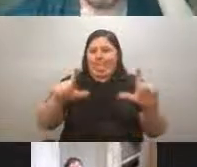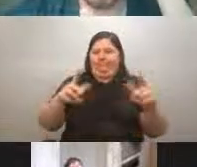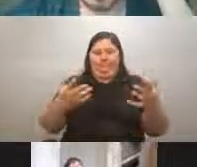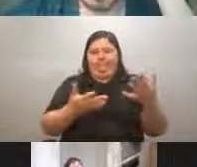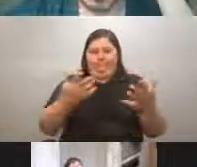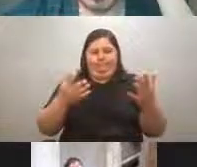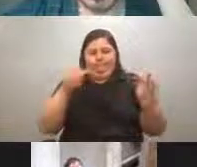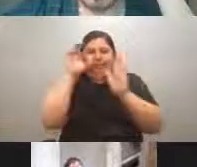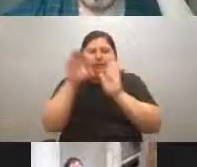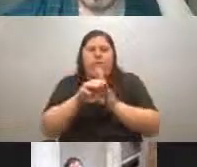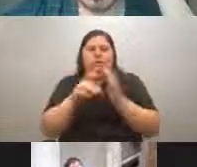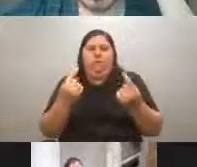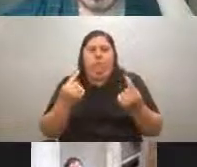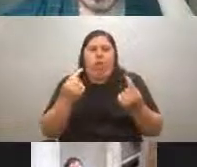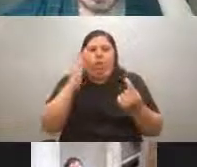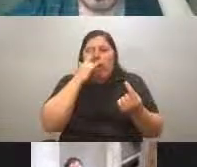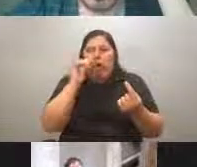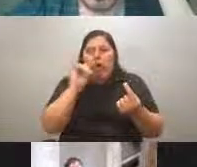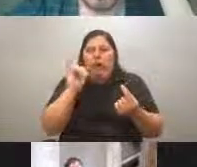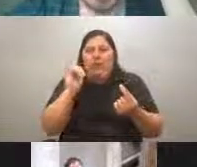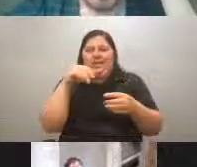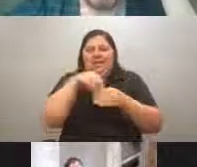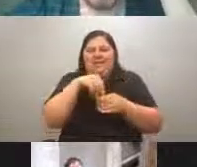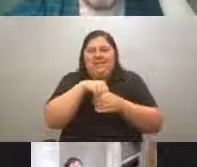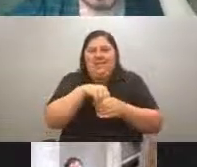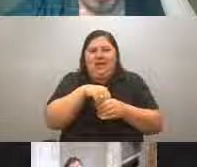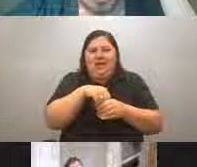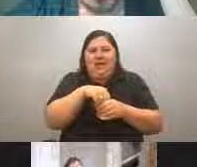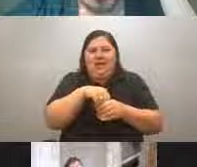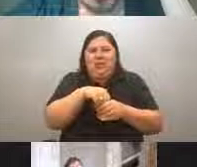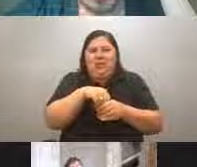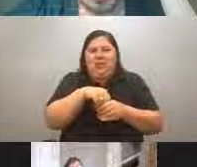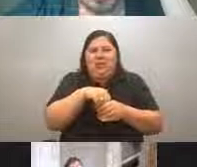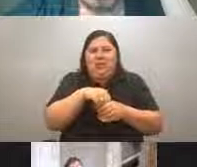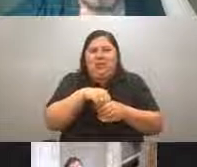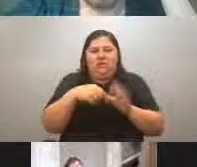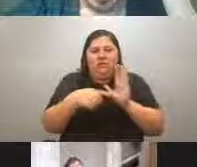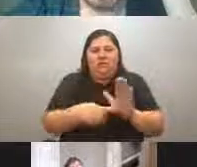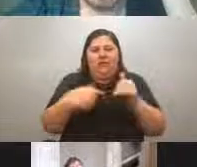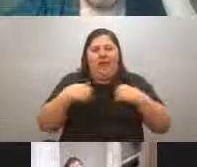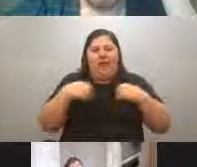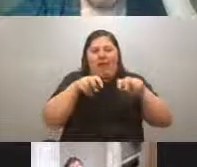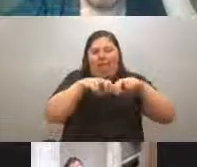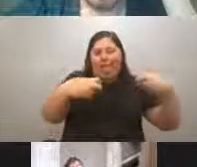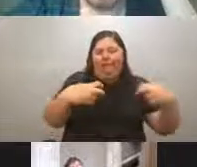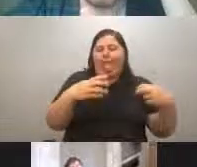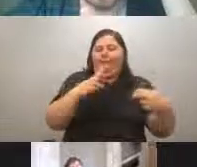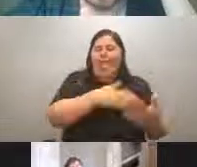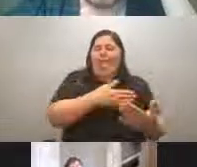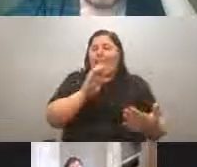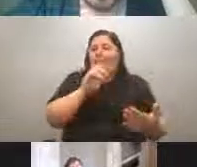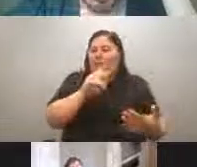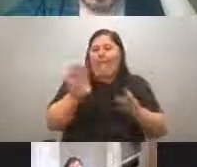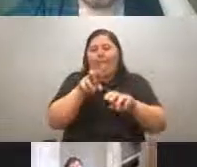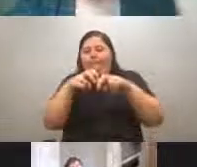image of what, again, it's going to look like inside. So here's the band room, here's the choir room, here are some practicing rooms. Again,